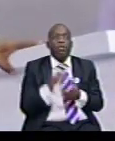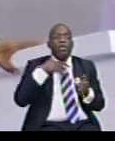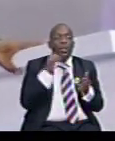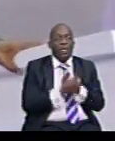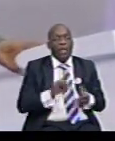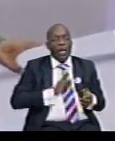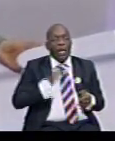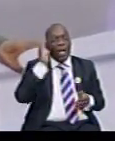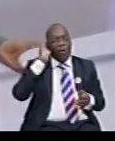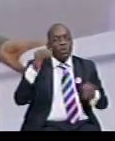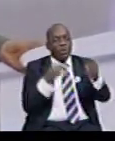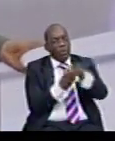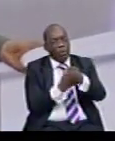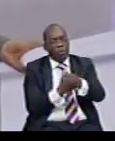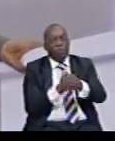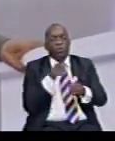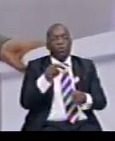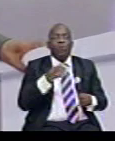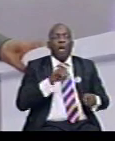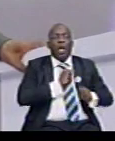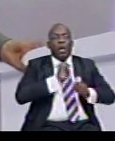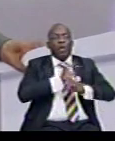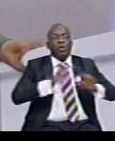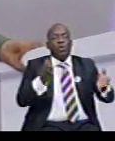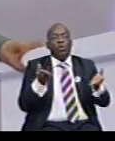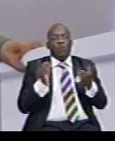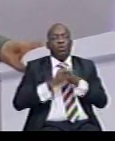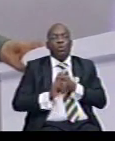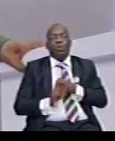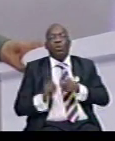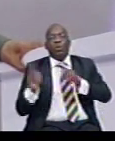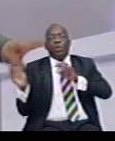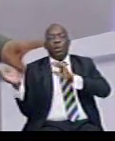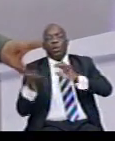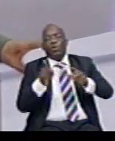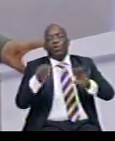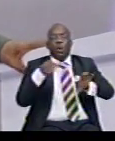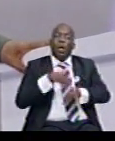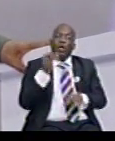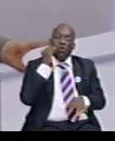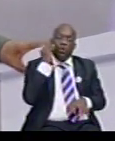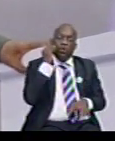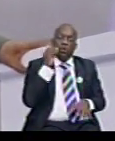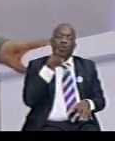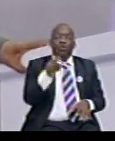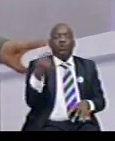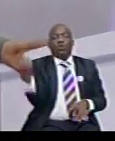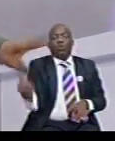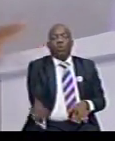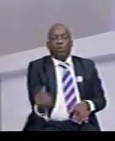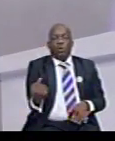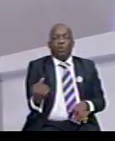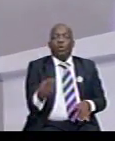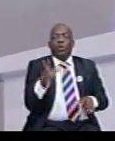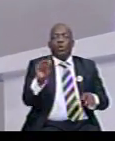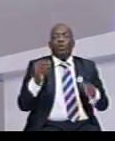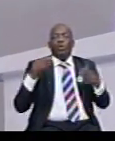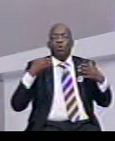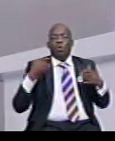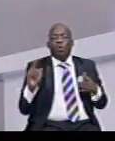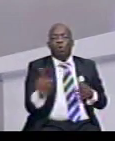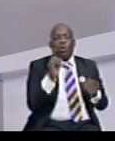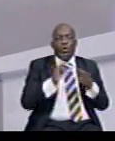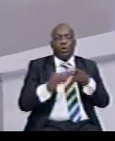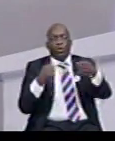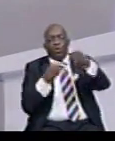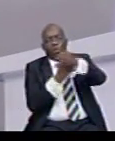leave you at home sick like this, you alone, and with nobody to take care of you." And so she